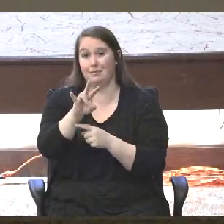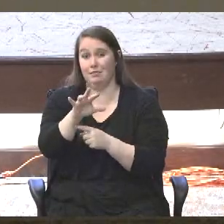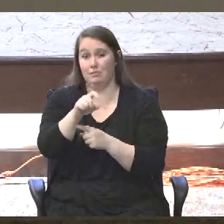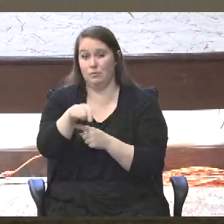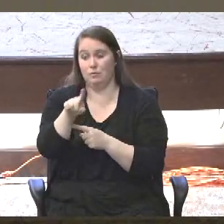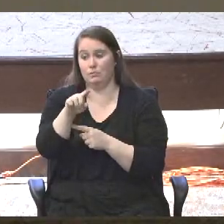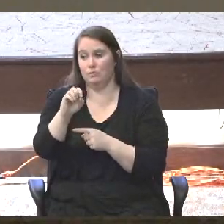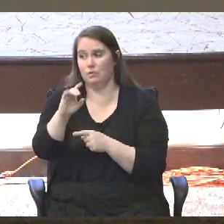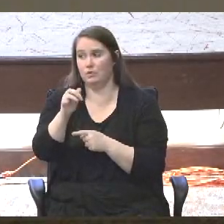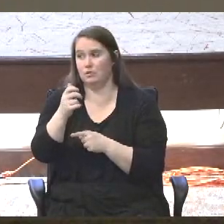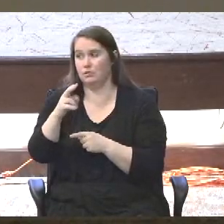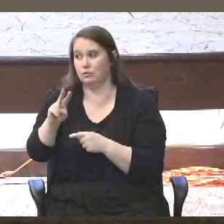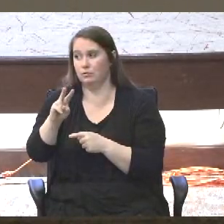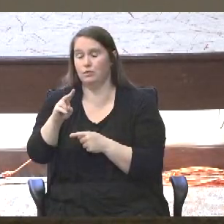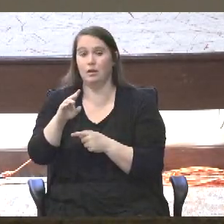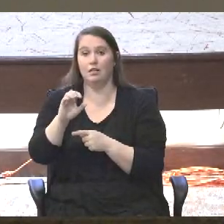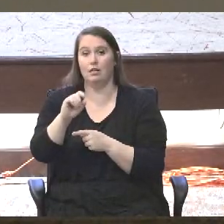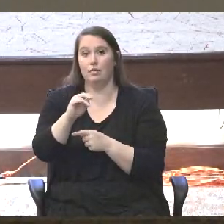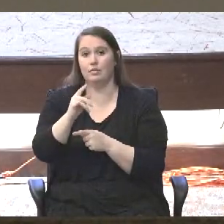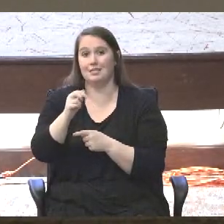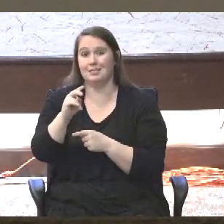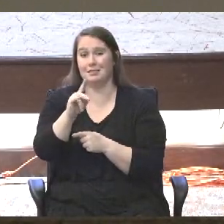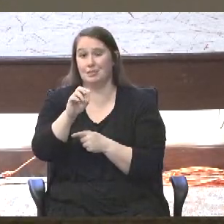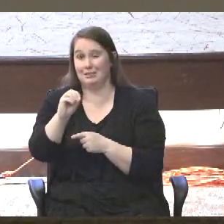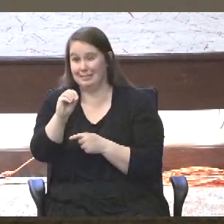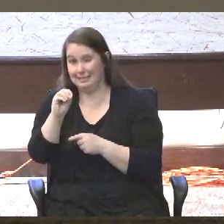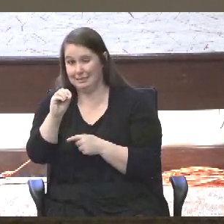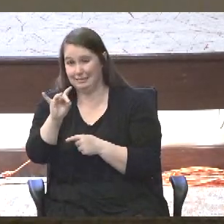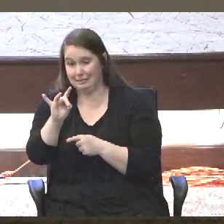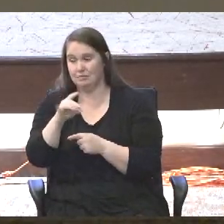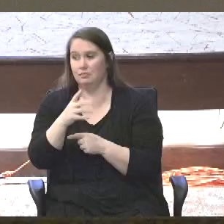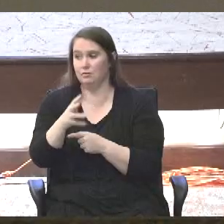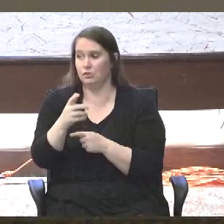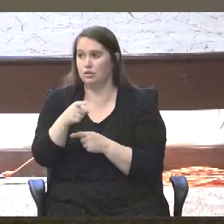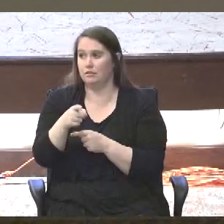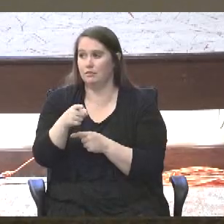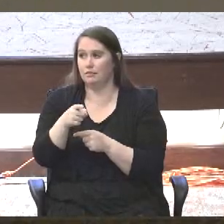2025-020 through Resolution 2025-068, except for Resolutions